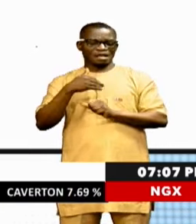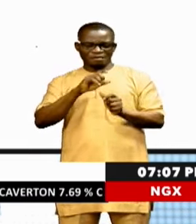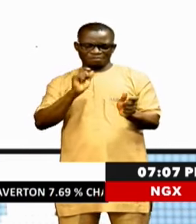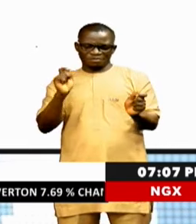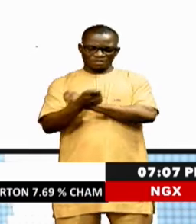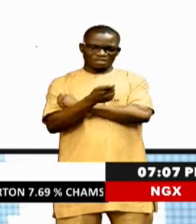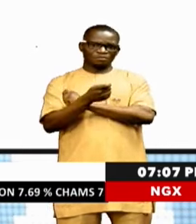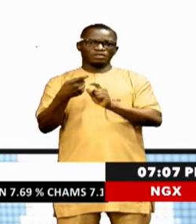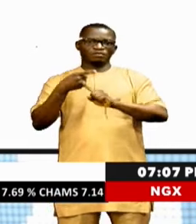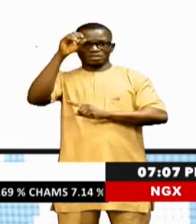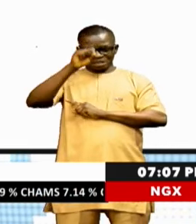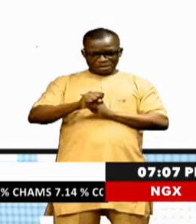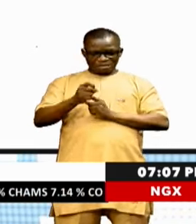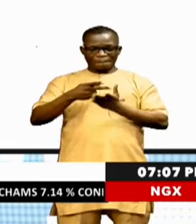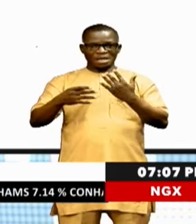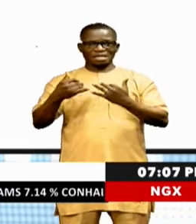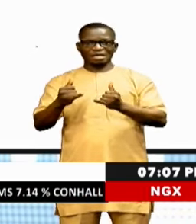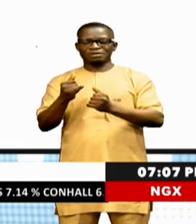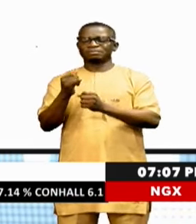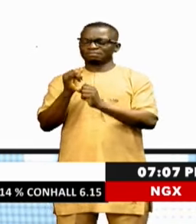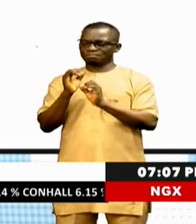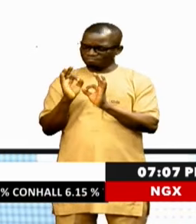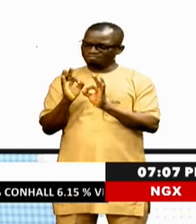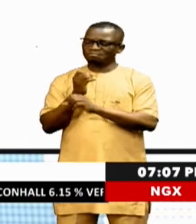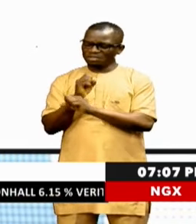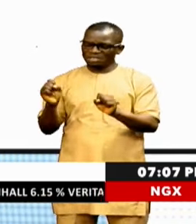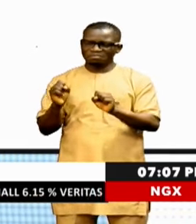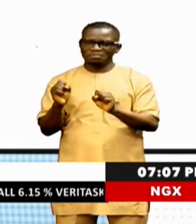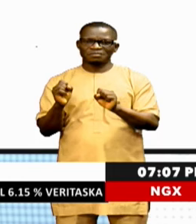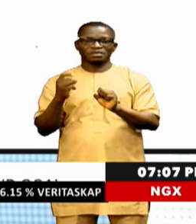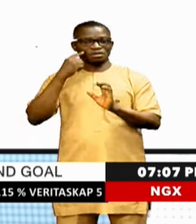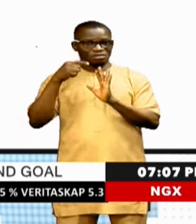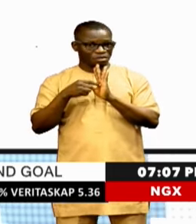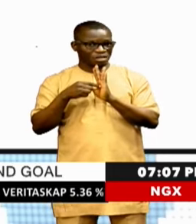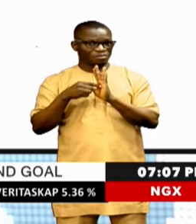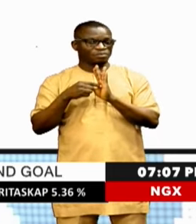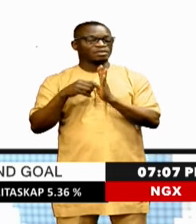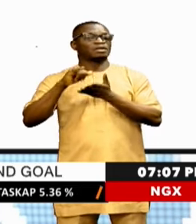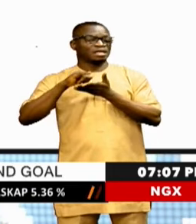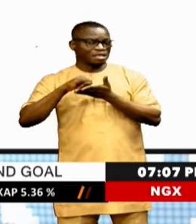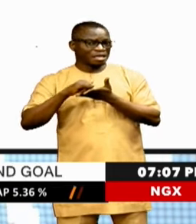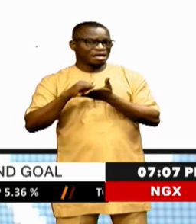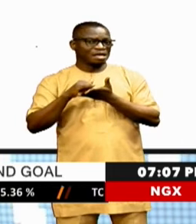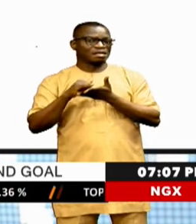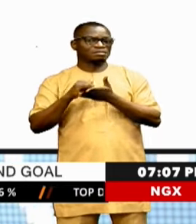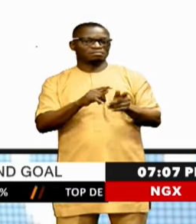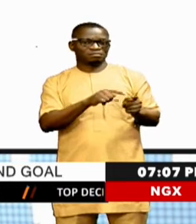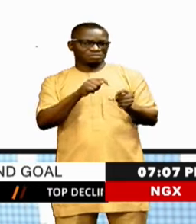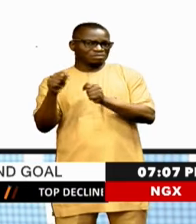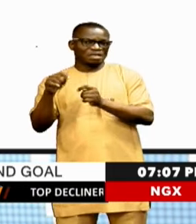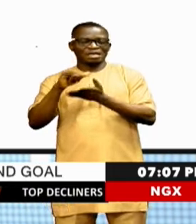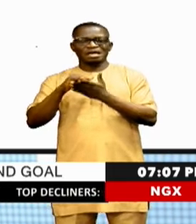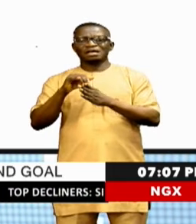southern part and are now relatively safe. It is gratifying, he says, to note that thus far, no